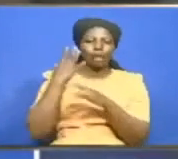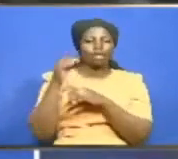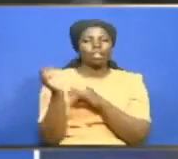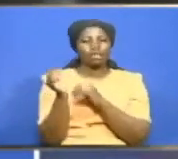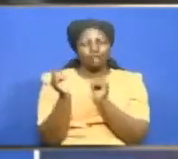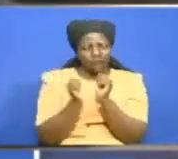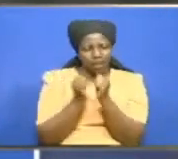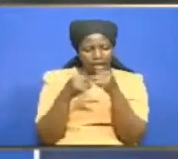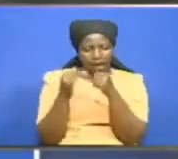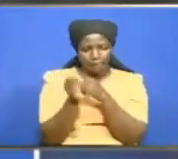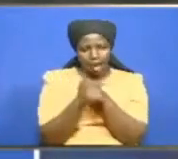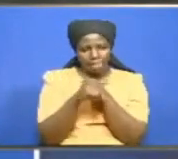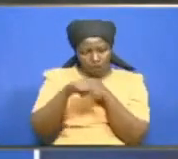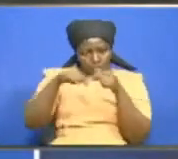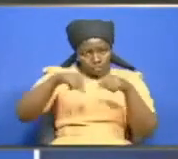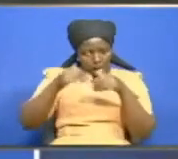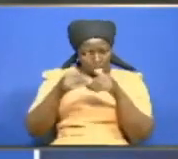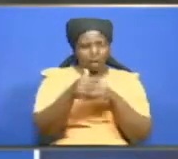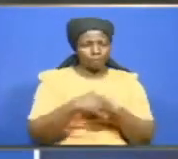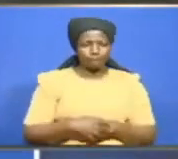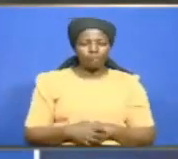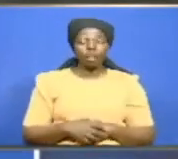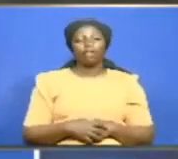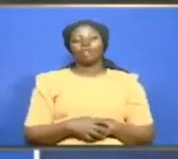18 months. Chanelizi kwa sasa